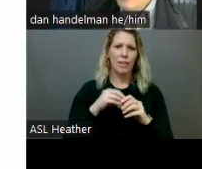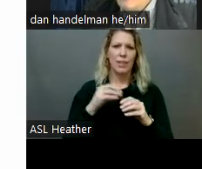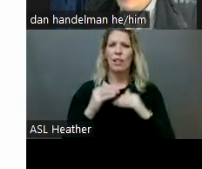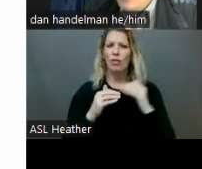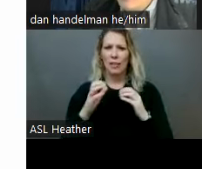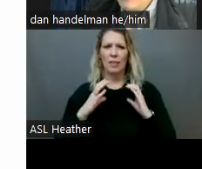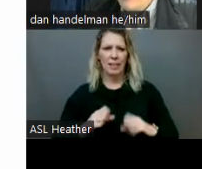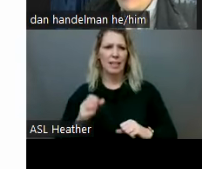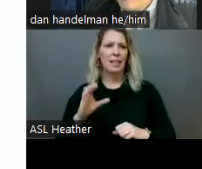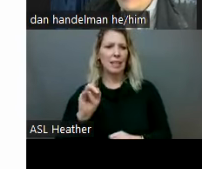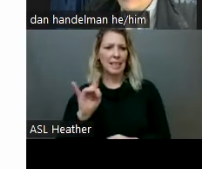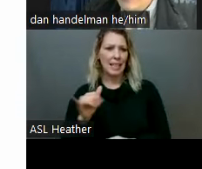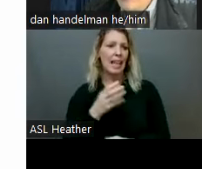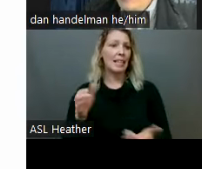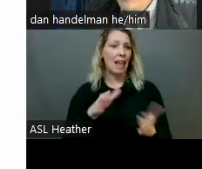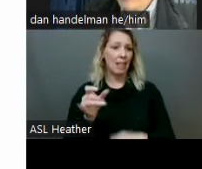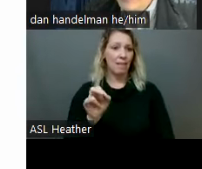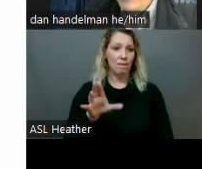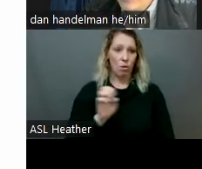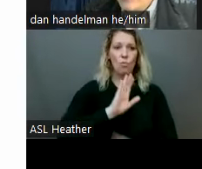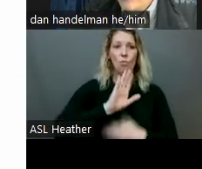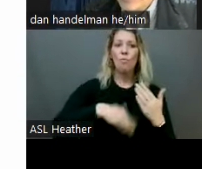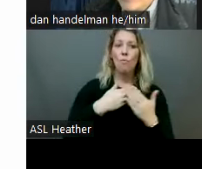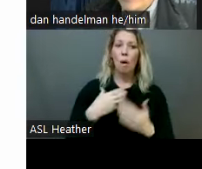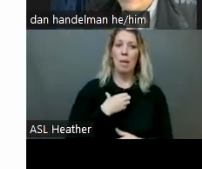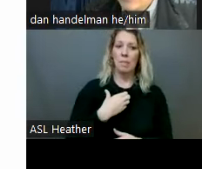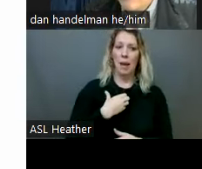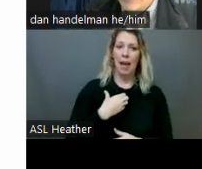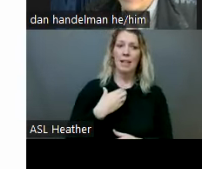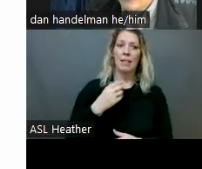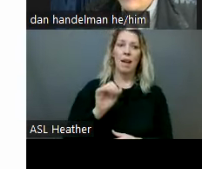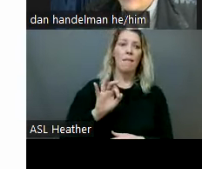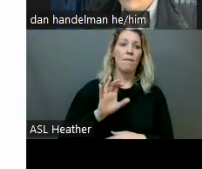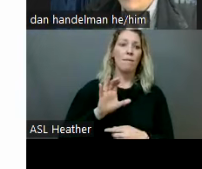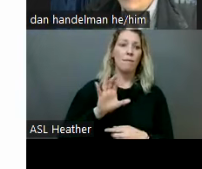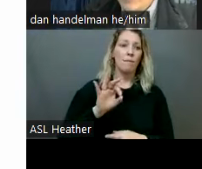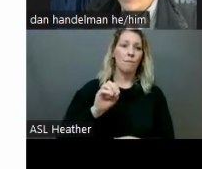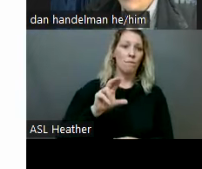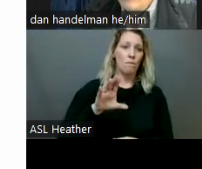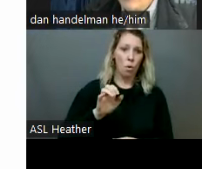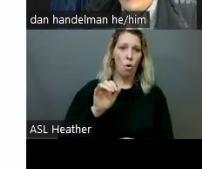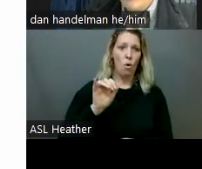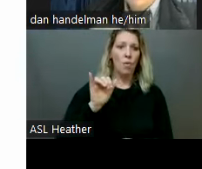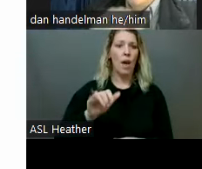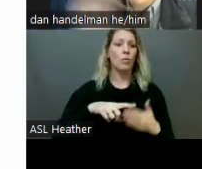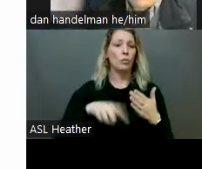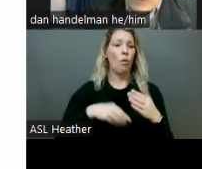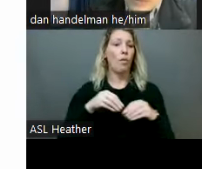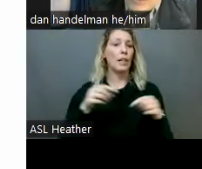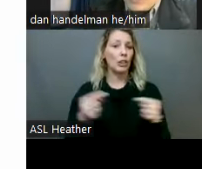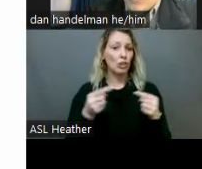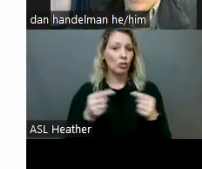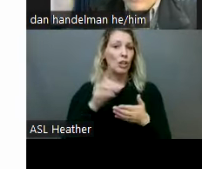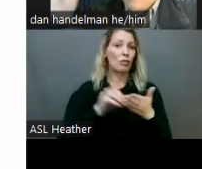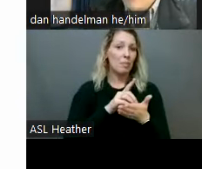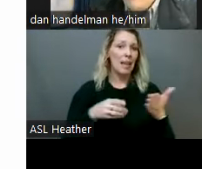second. All complaints of force that result in injury, discrimination against a protected class, violations of federal or state constitutional rights. So all of that's